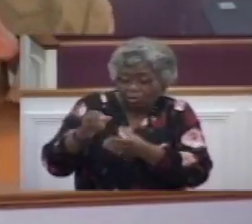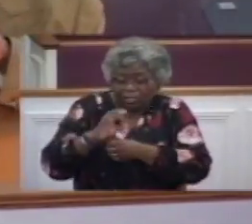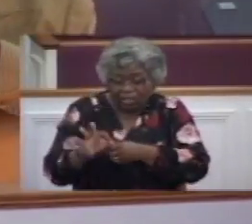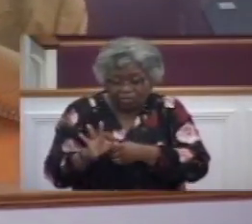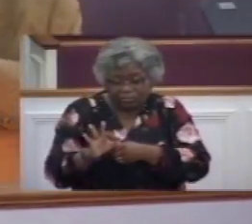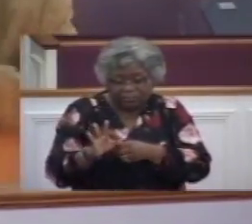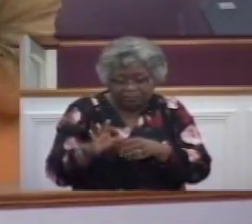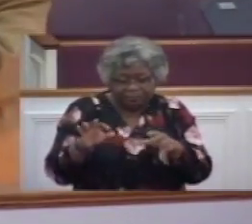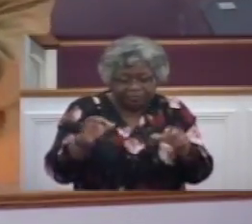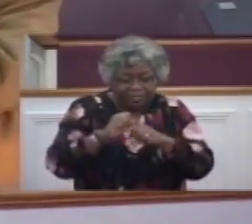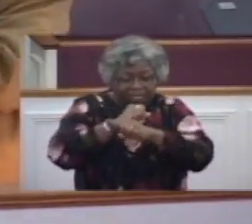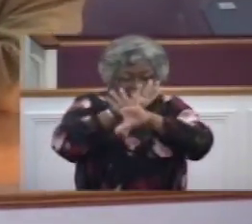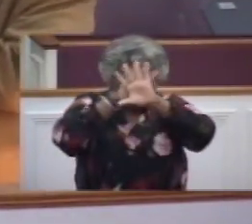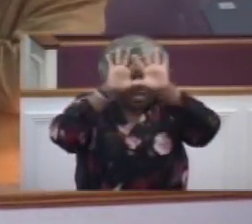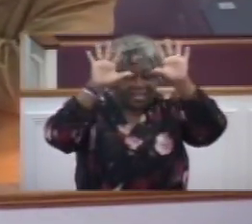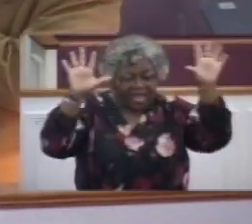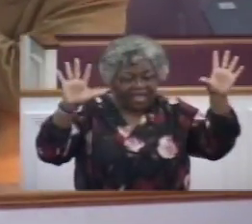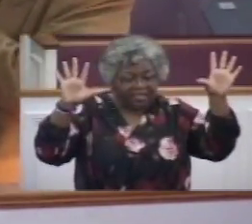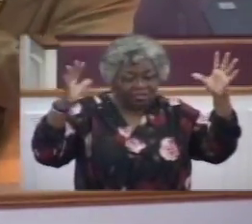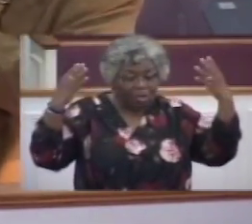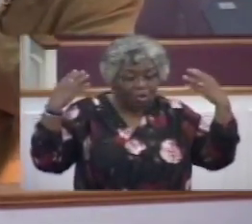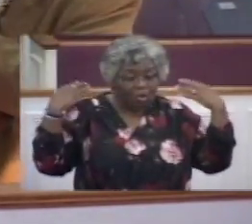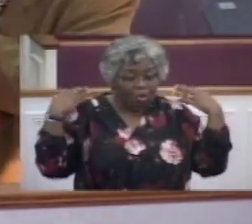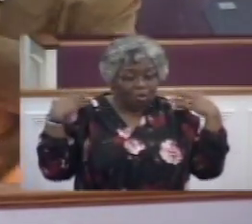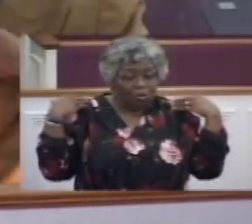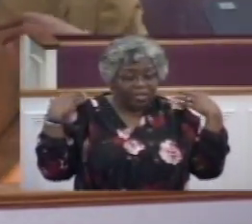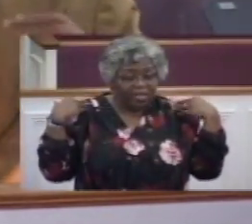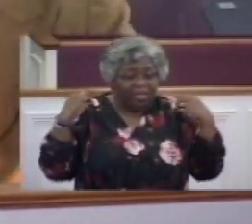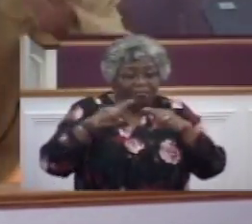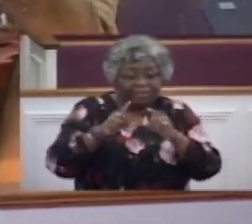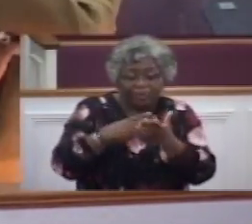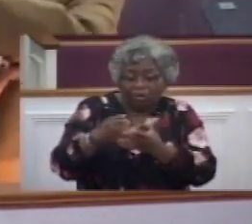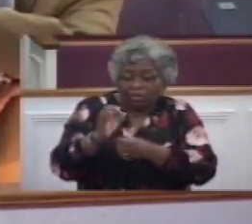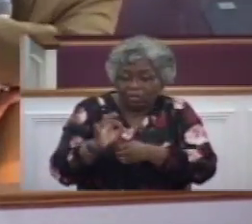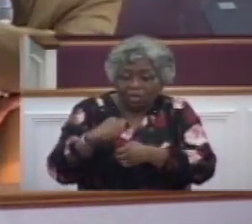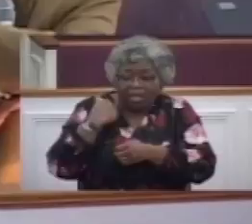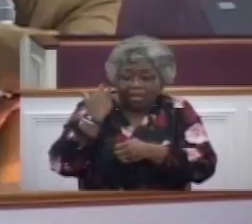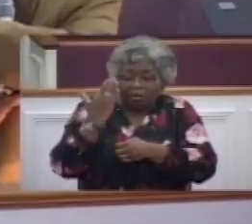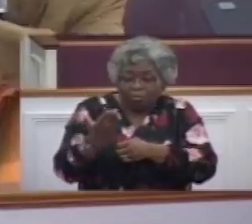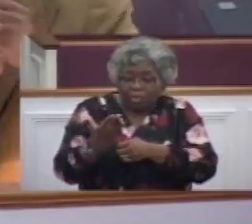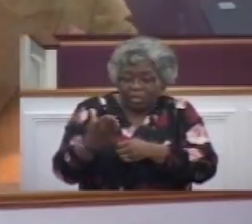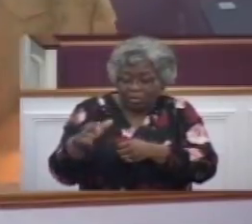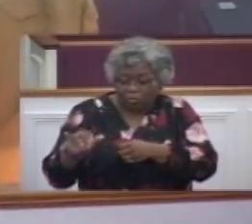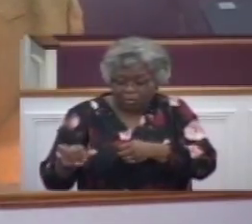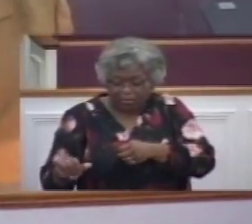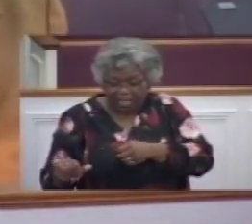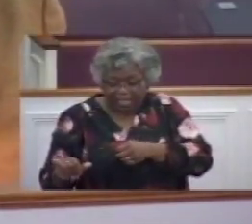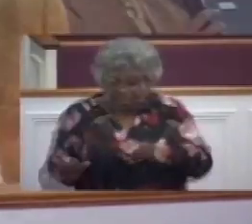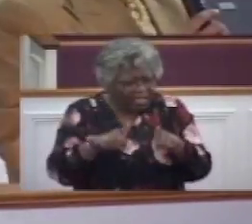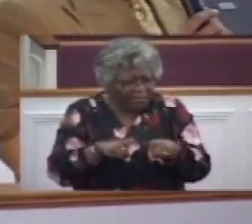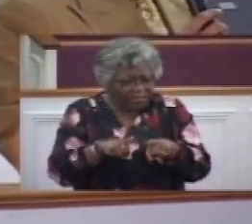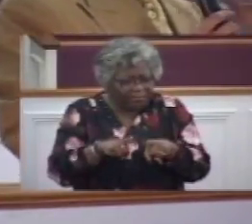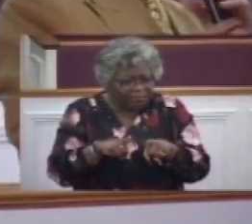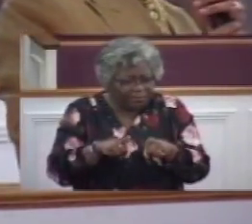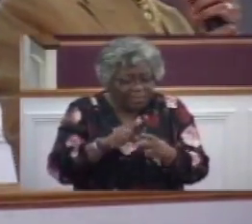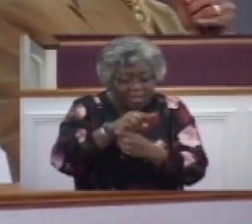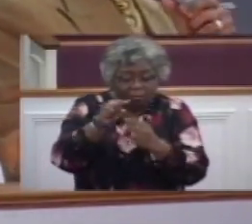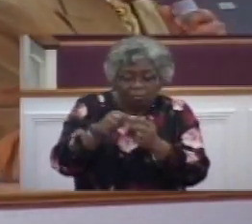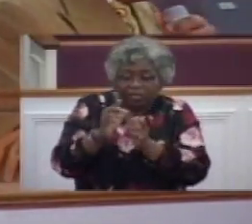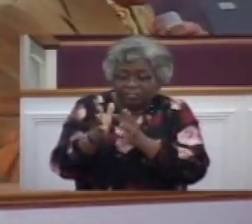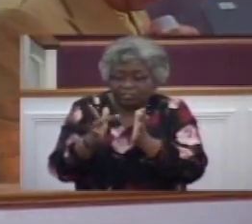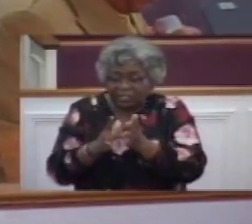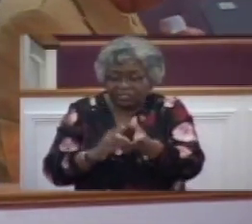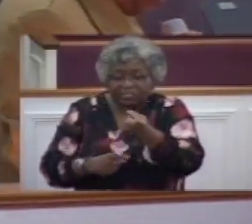Ghost light on him. But the Holy Ghost will remain on him." When